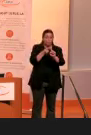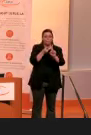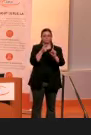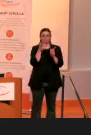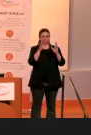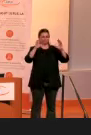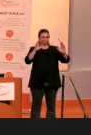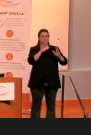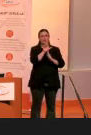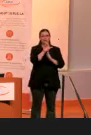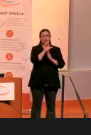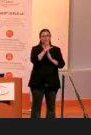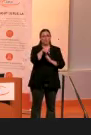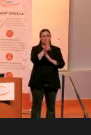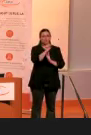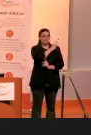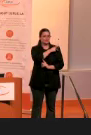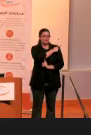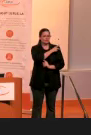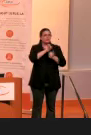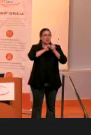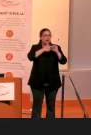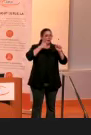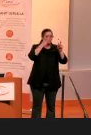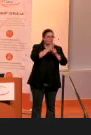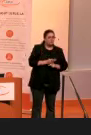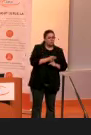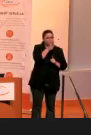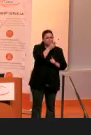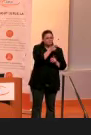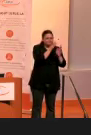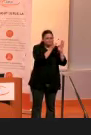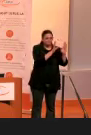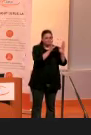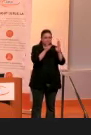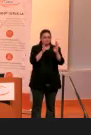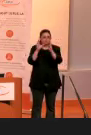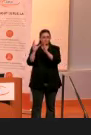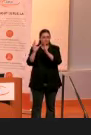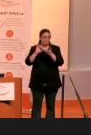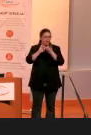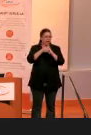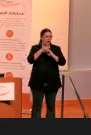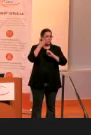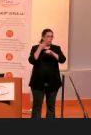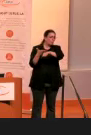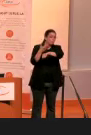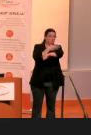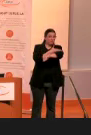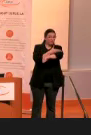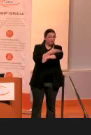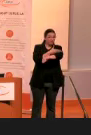patients would respond to medicines before treating them. In other words, how can we tell in advance if you're going